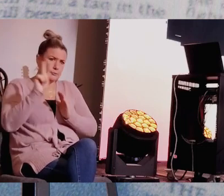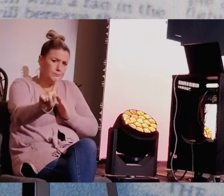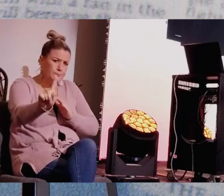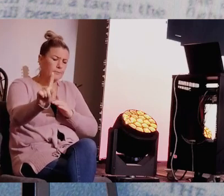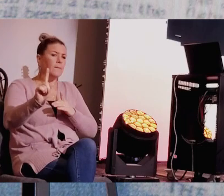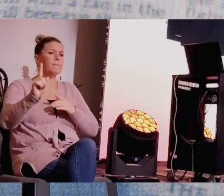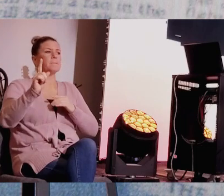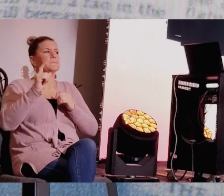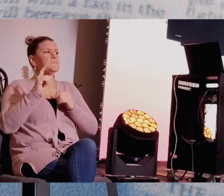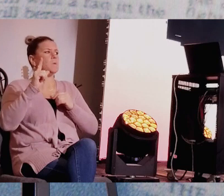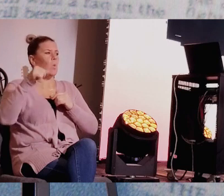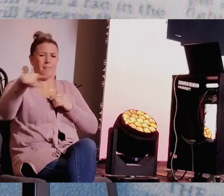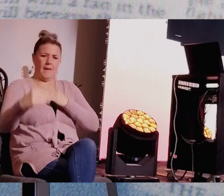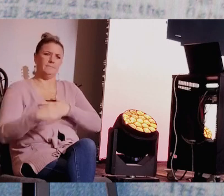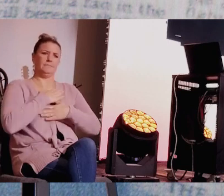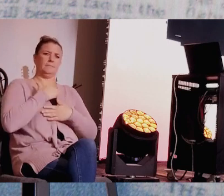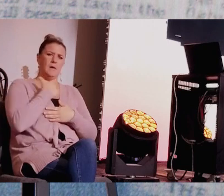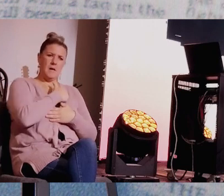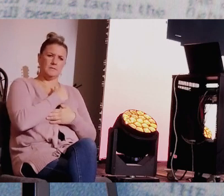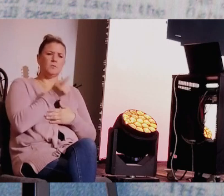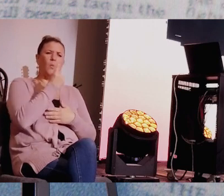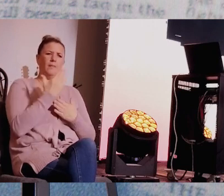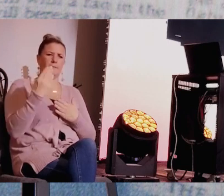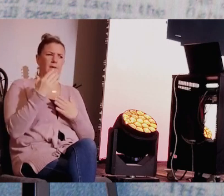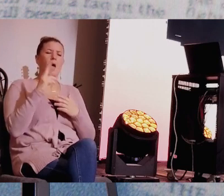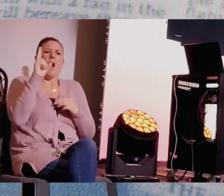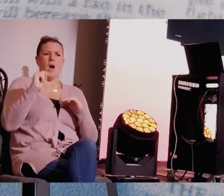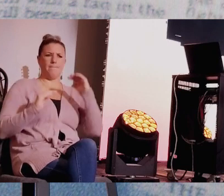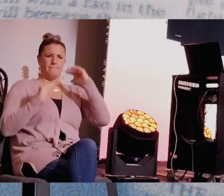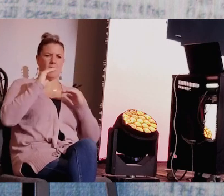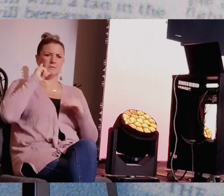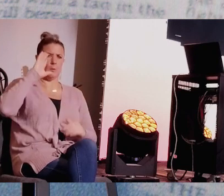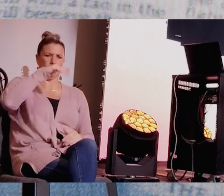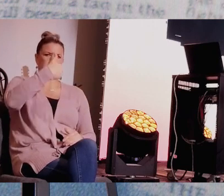us. And one of the things is the imbalance of the soul.